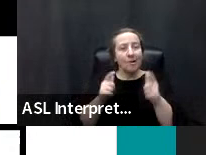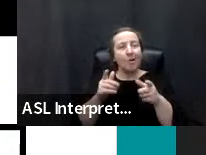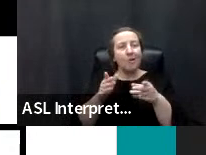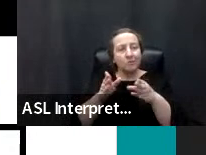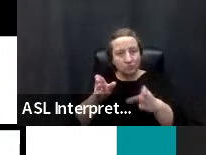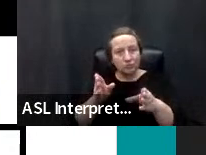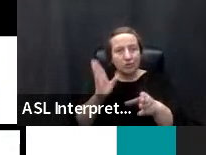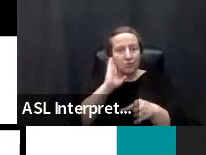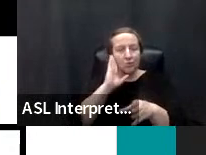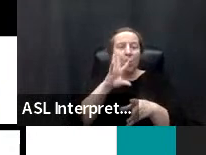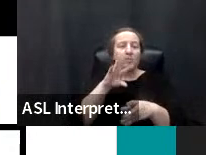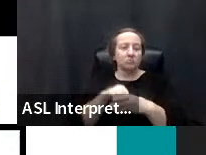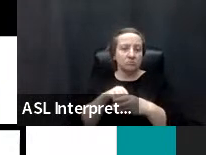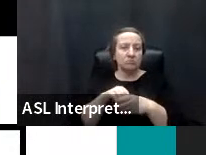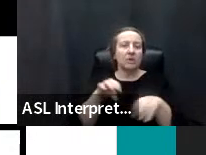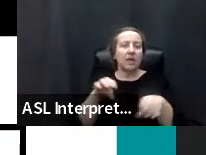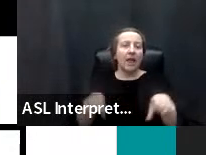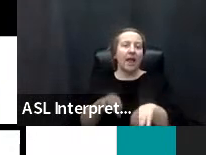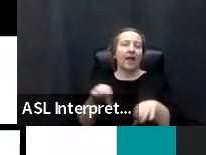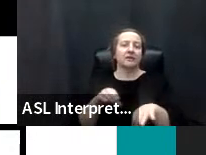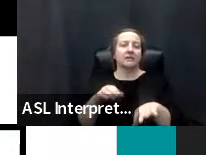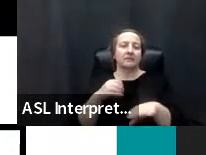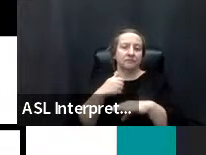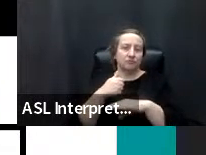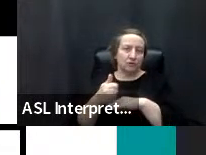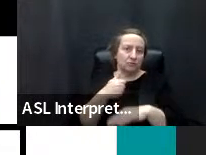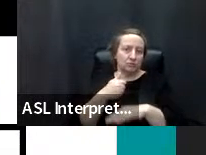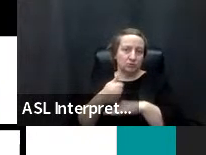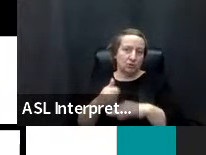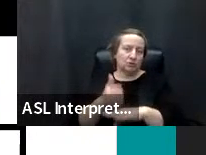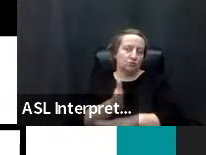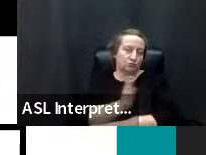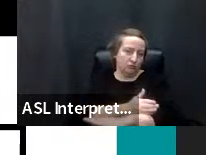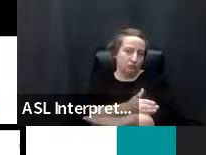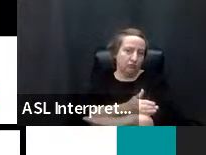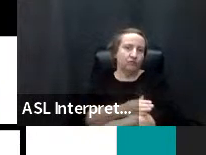would include active transportation improvements to them.